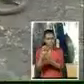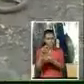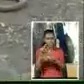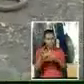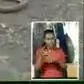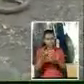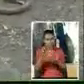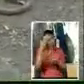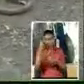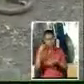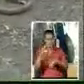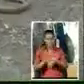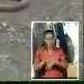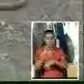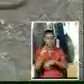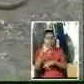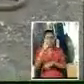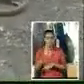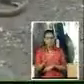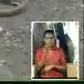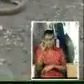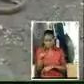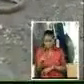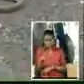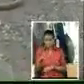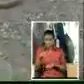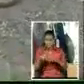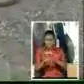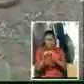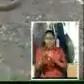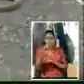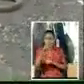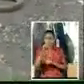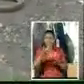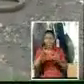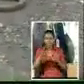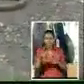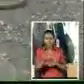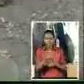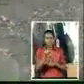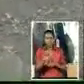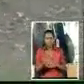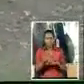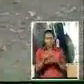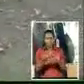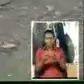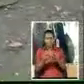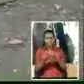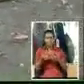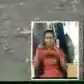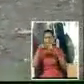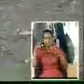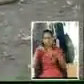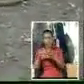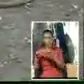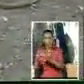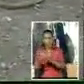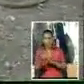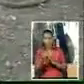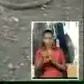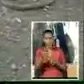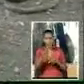Eyewitnesses who saw Blessing entering Chidere Bar narrated how they caught him and the commotion which took place when patrons realized that someone was in possession of a